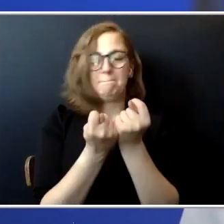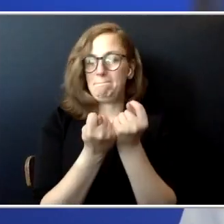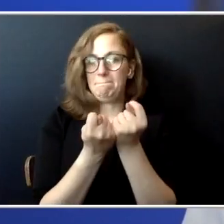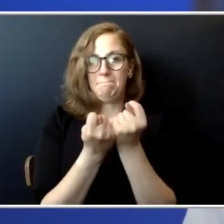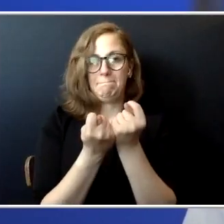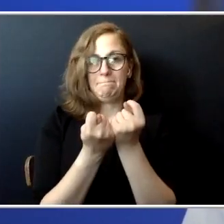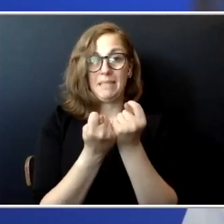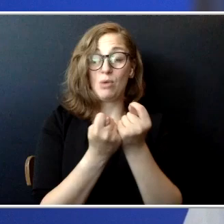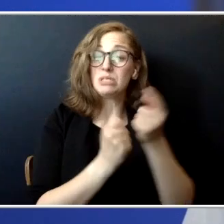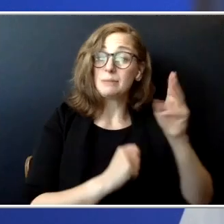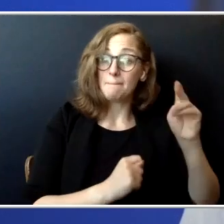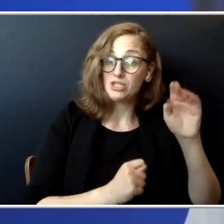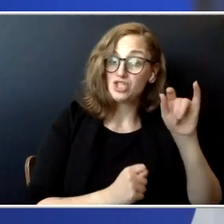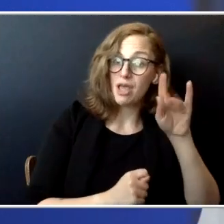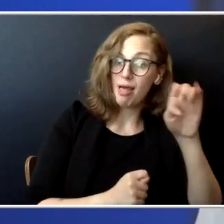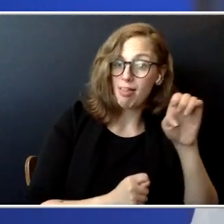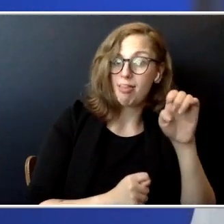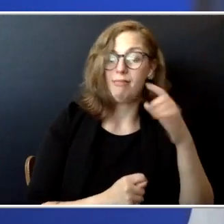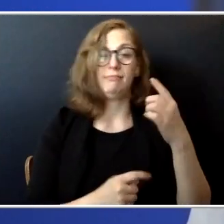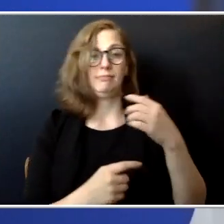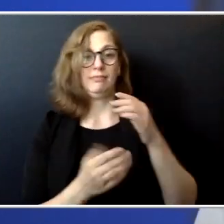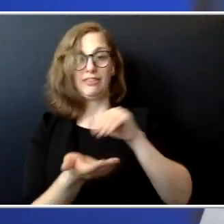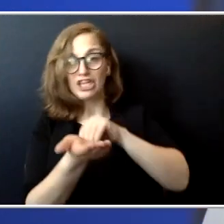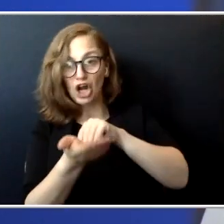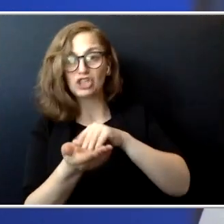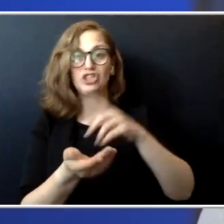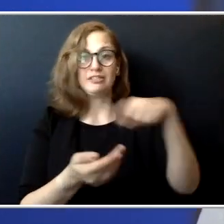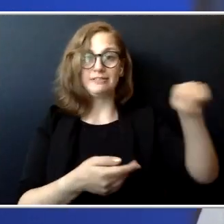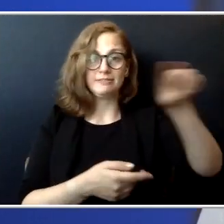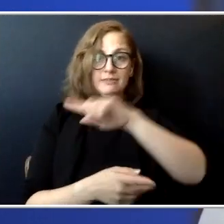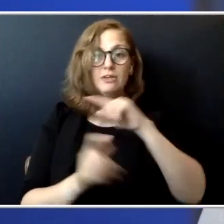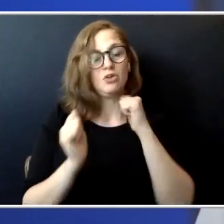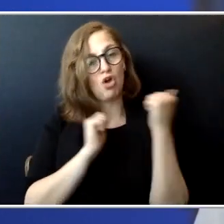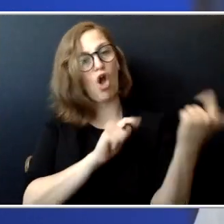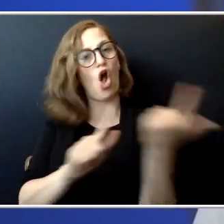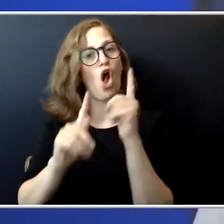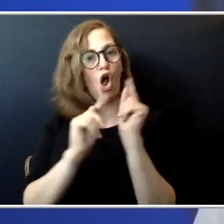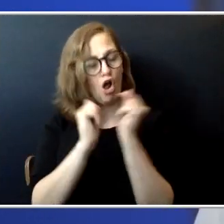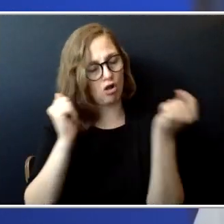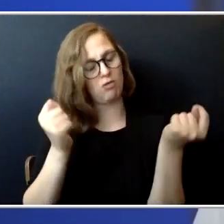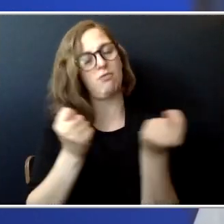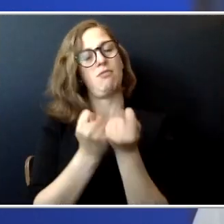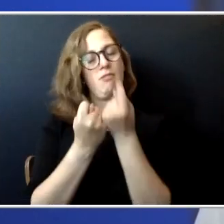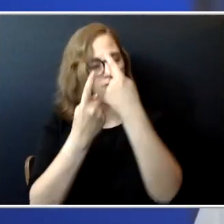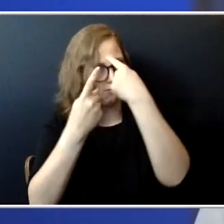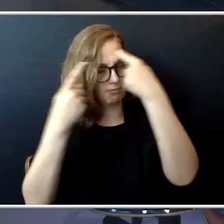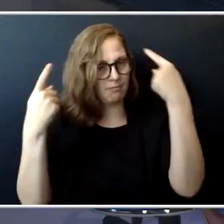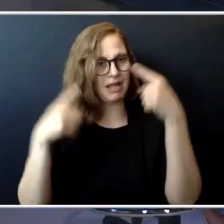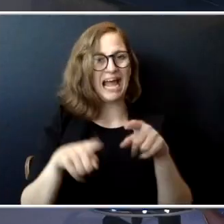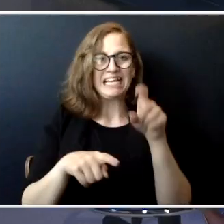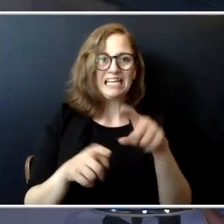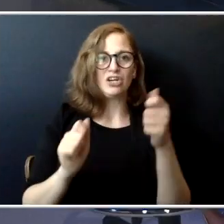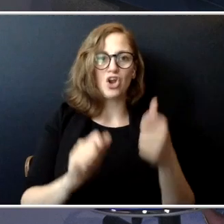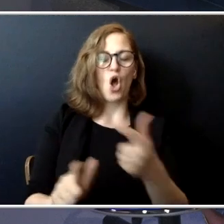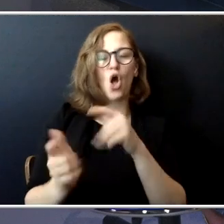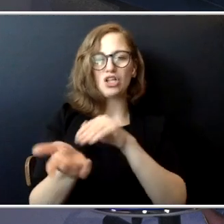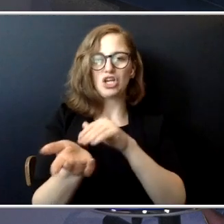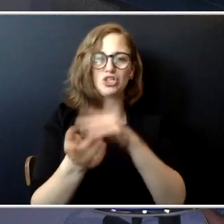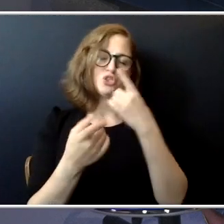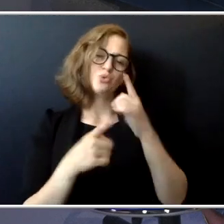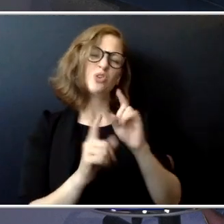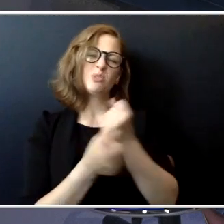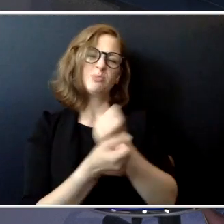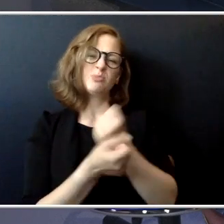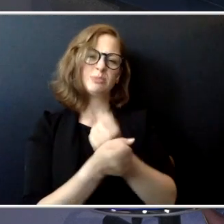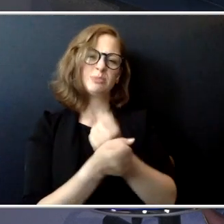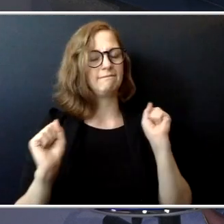needed surgery, but I needed her other doctors to help clear her for surgery and make sure that it was a safe decision. Right. And that's